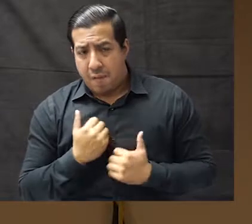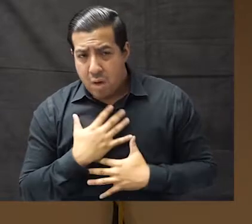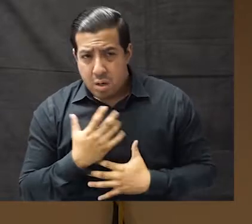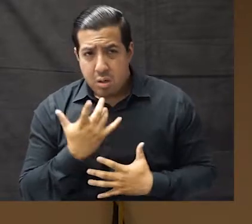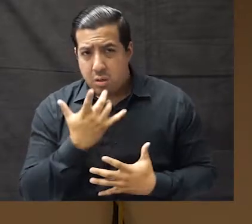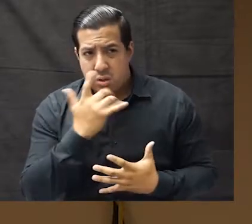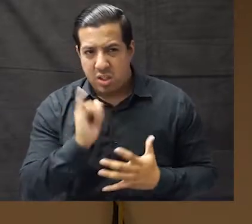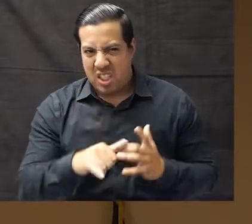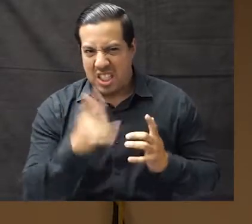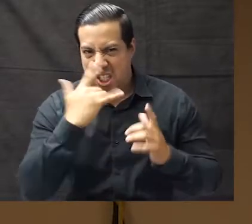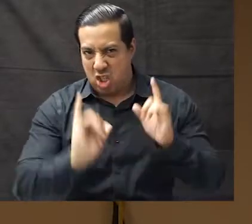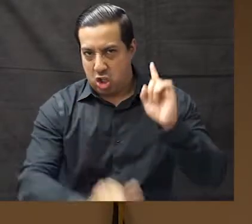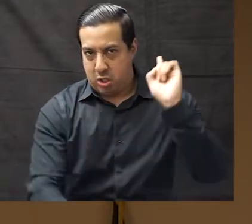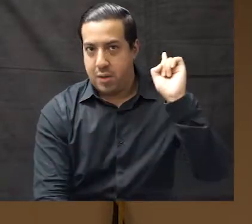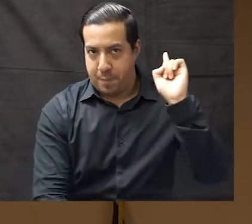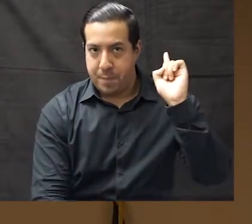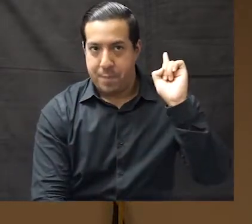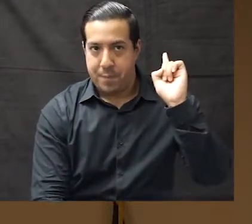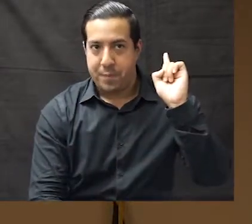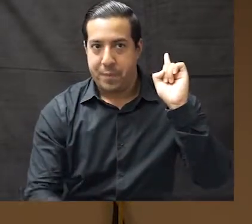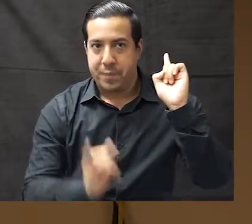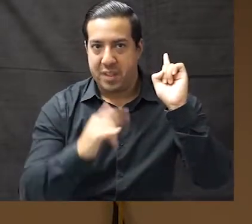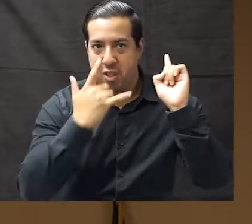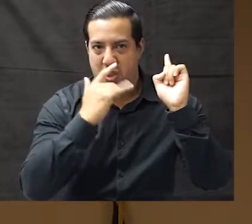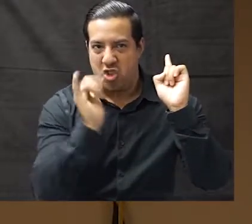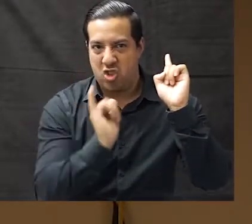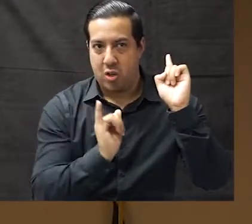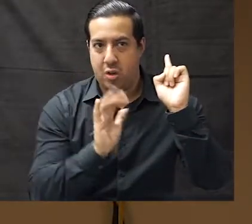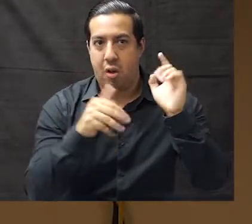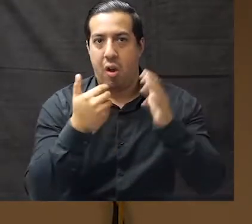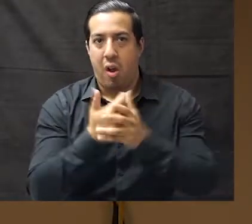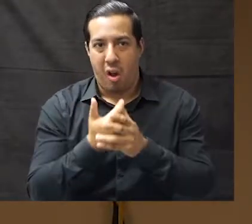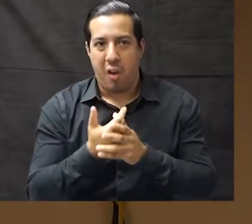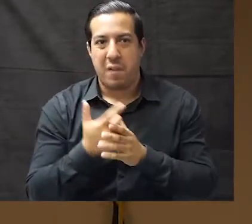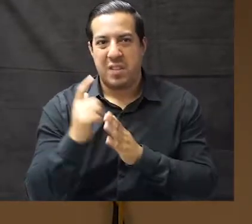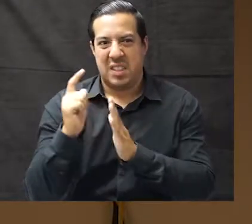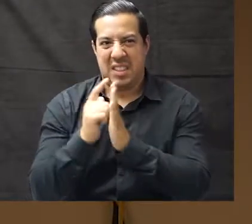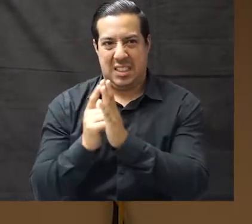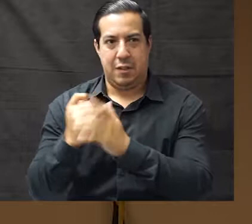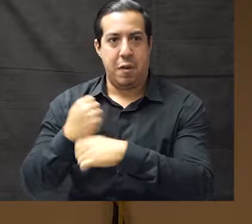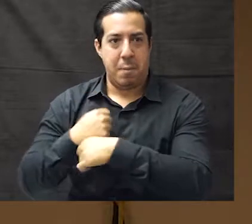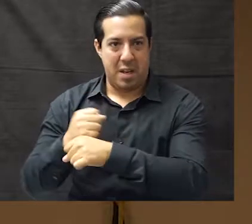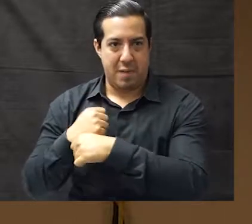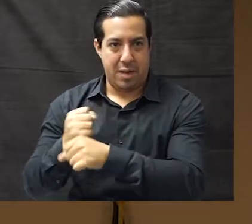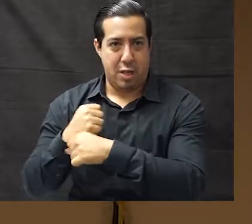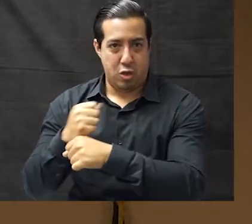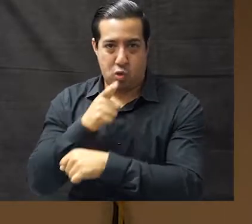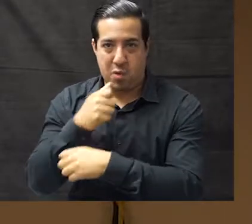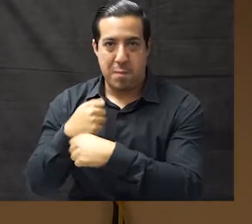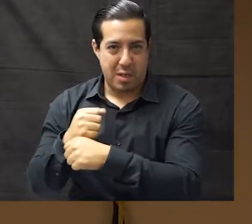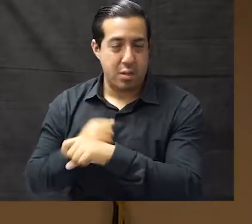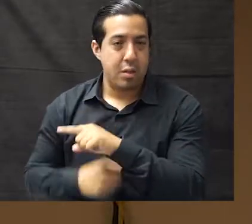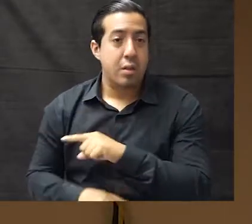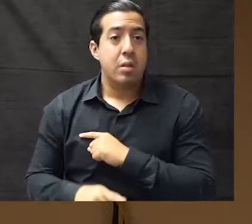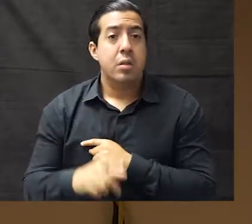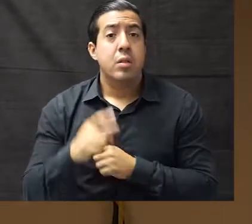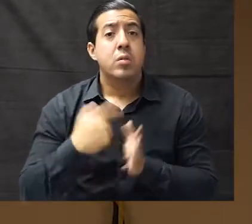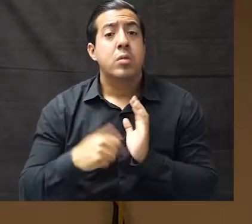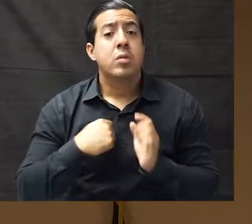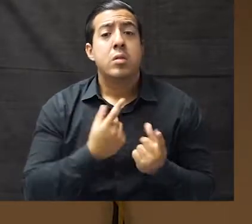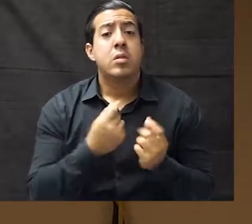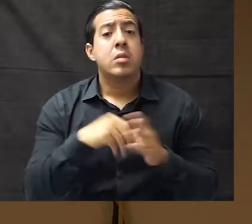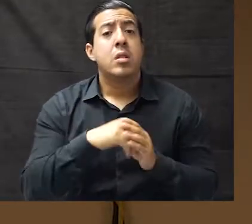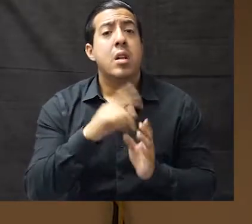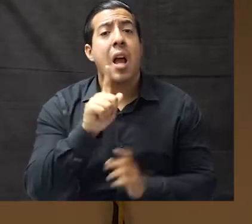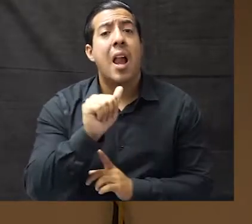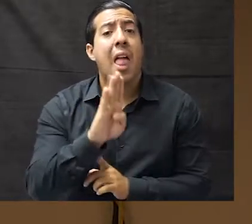we restrict access much more aggressively to who has access into the lab. Our people work in groups of 3. So one person is